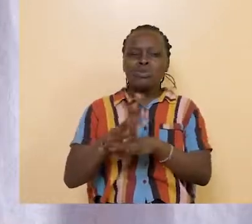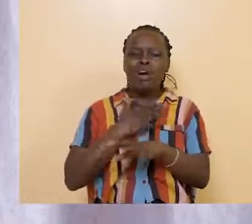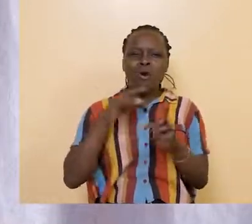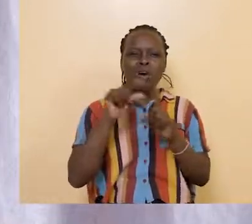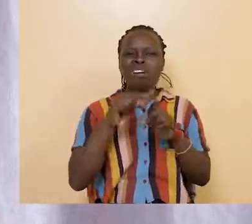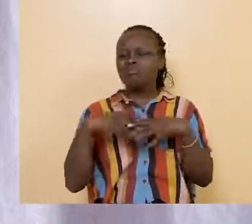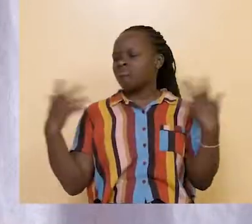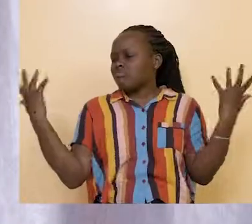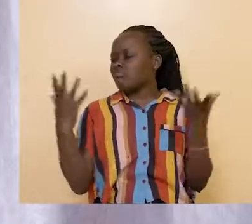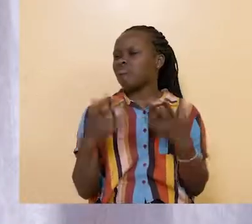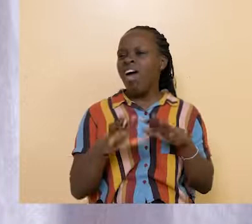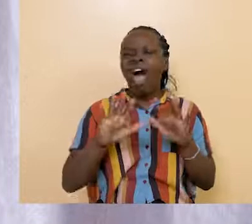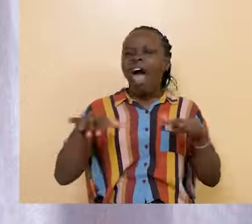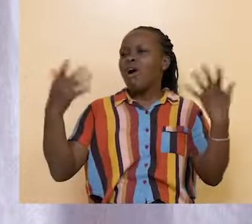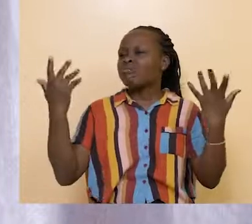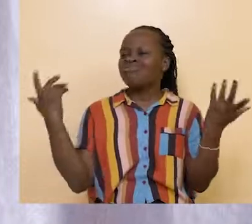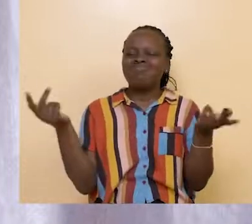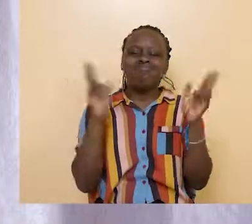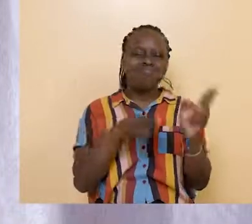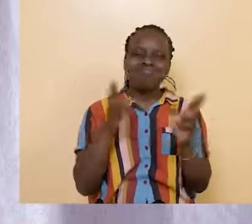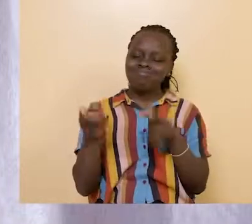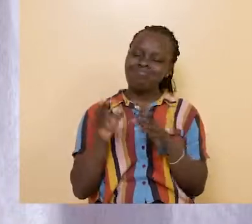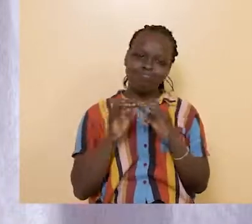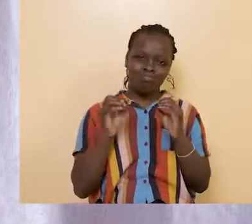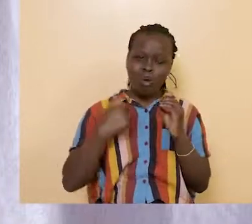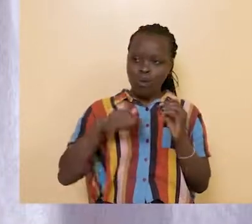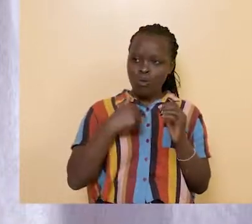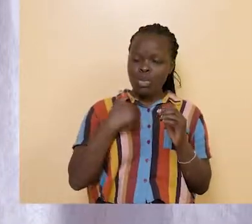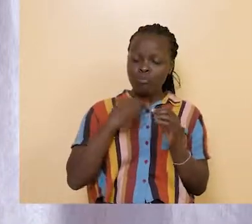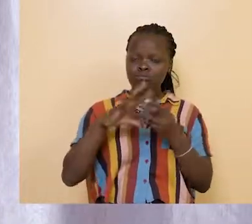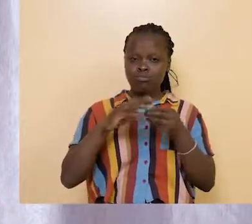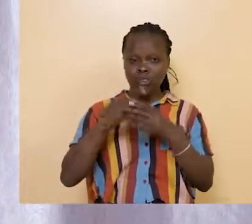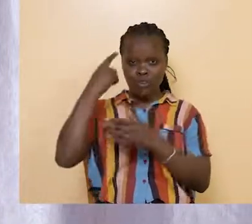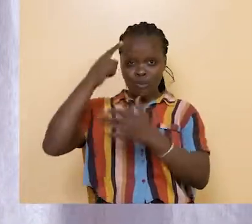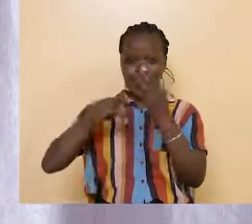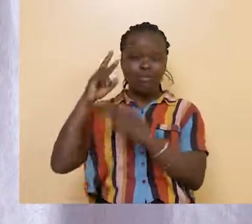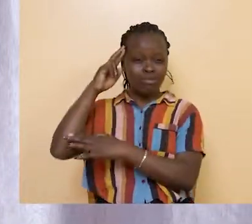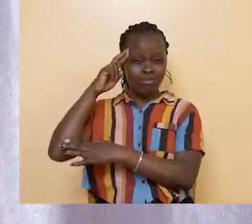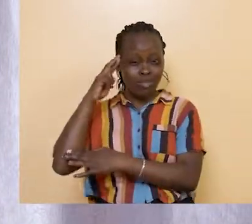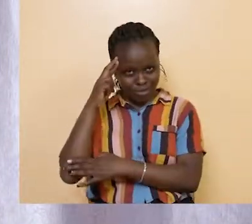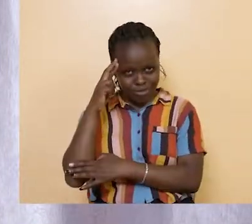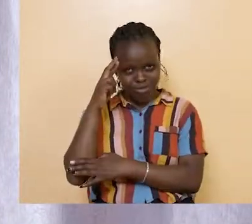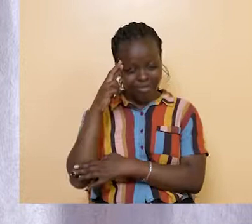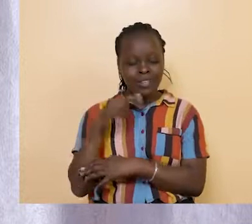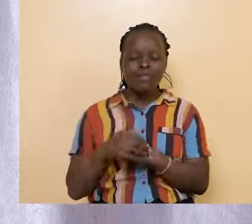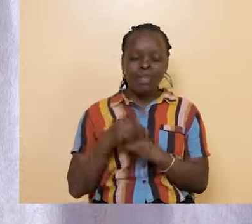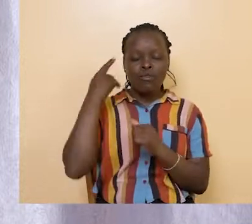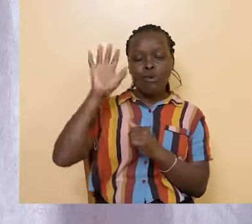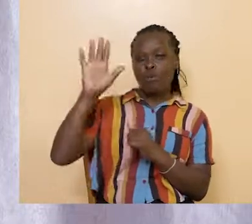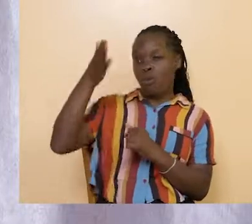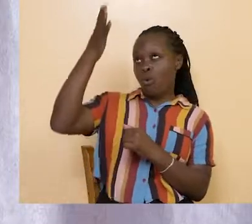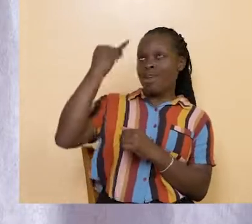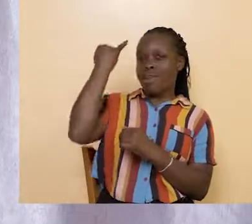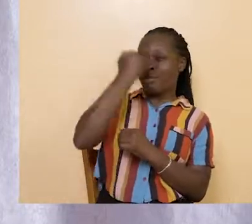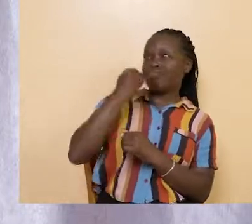were not just created carelessly for nothing. We were created for intent, and we were created purposefully in the image and